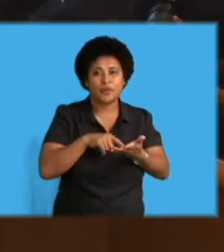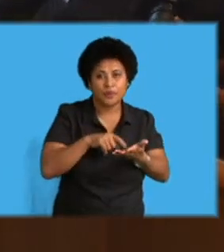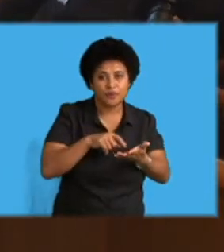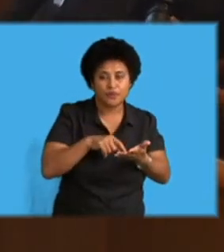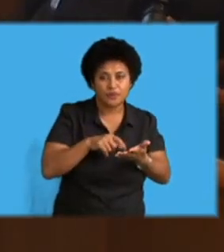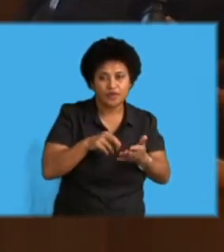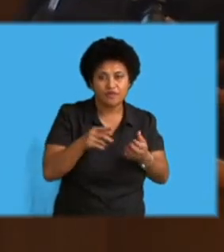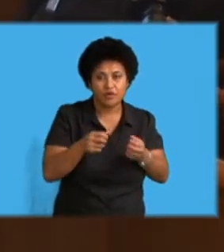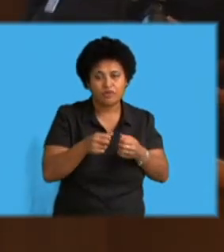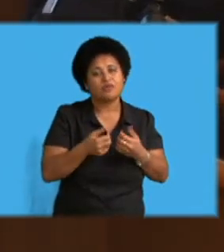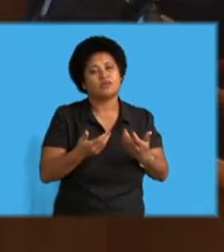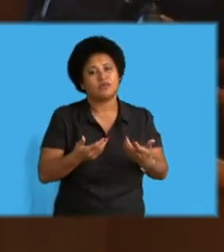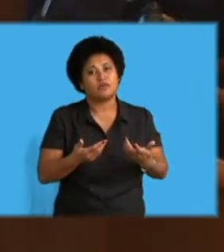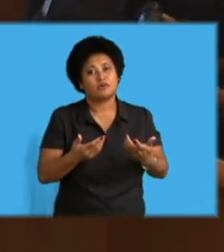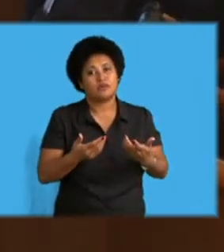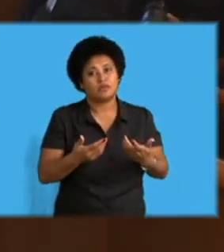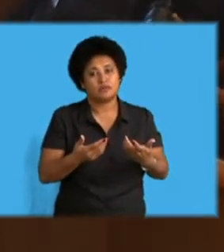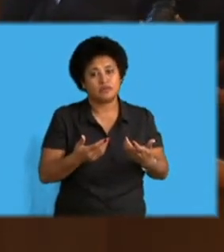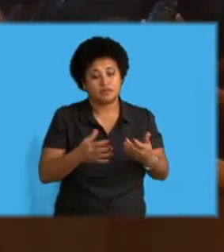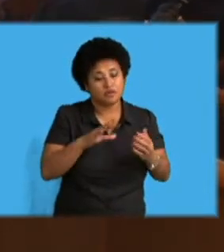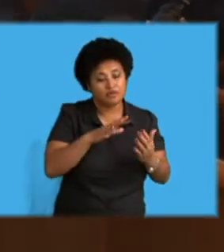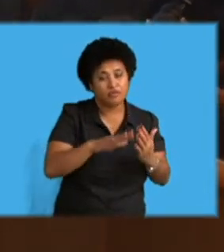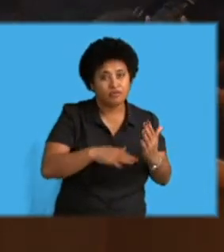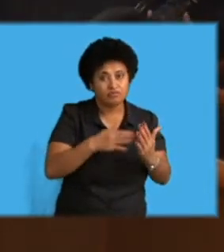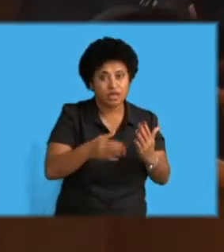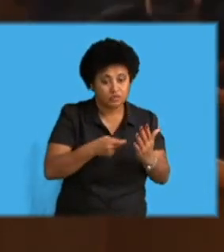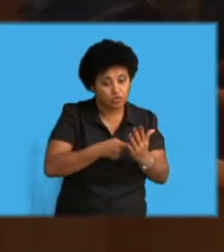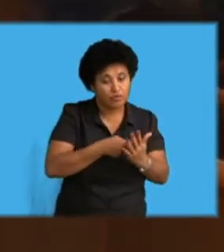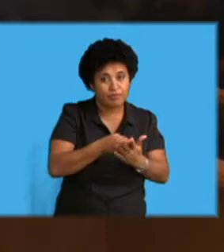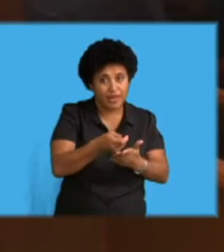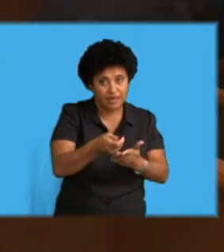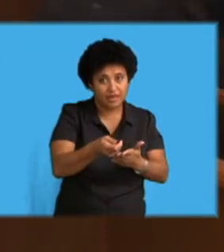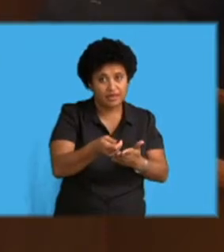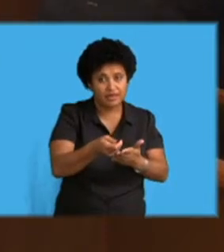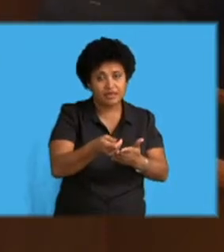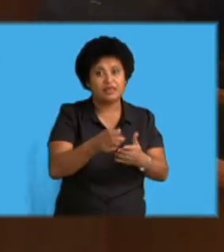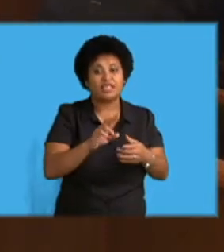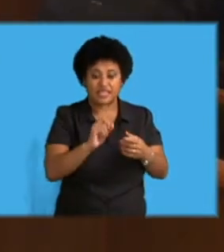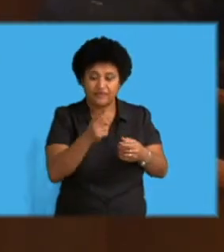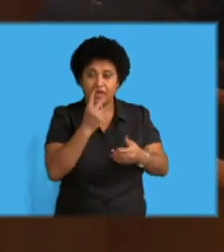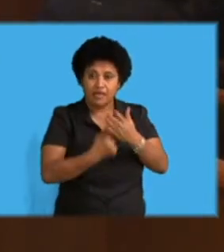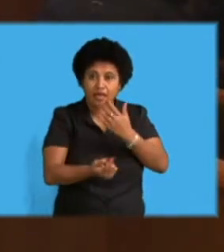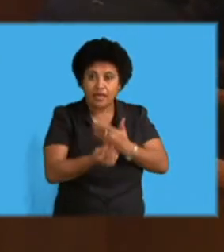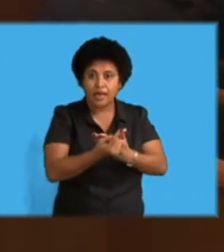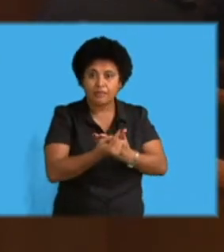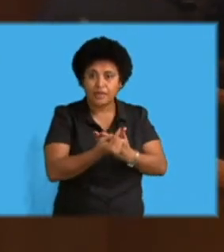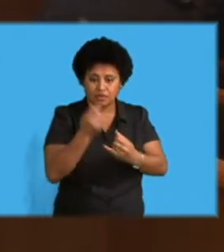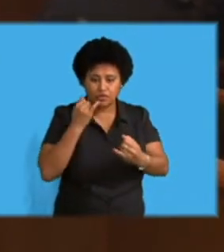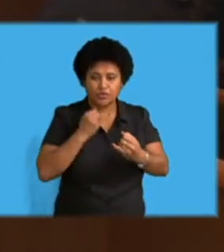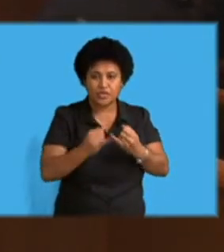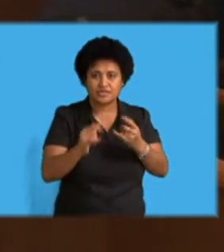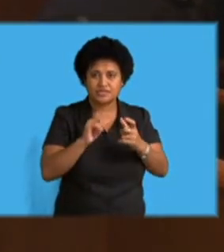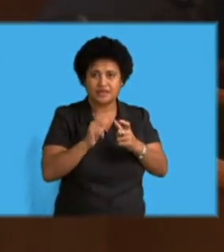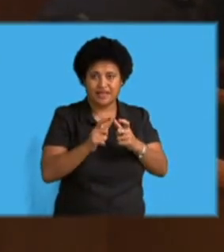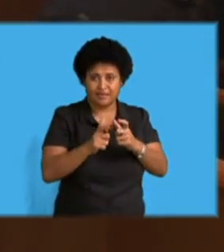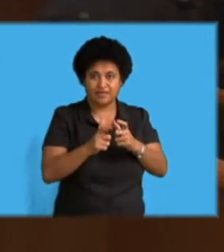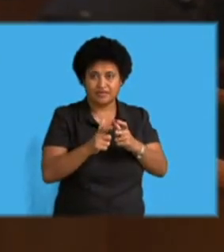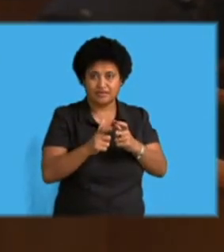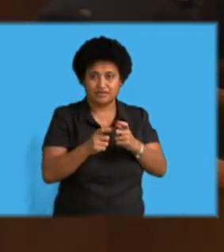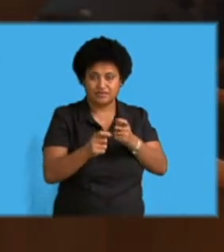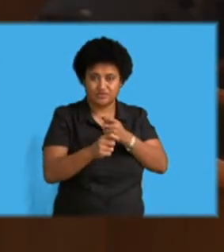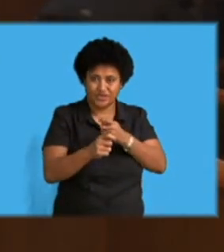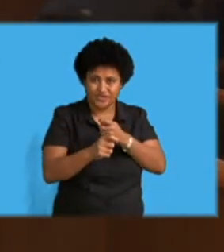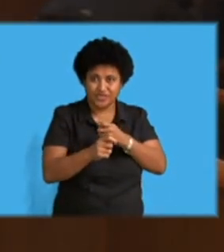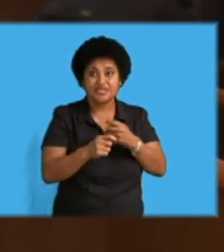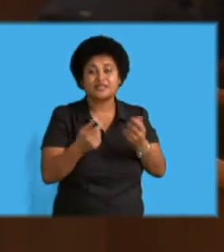allow PDMC to reschedule payments for loan in the event of adverse climatic events. Well, Deputy Speaker, this has already happened in